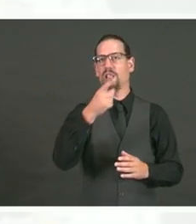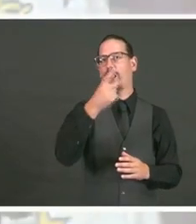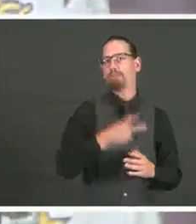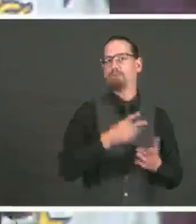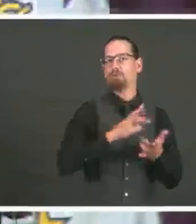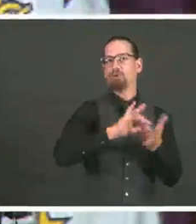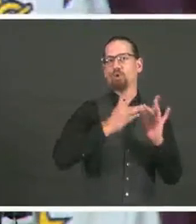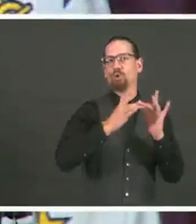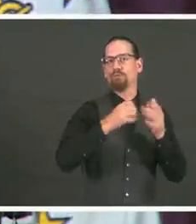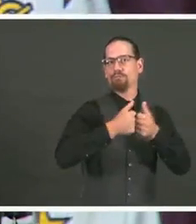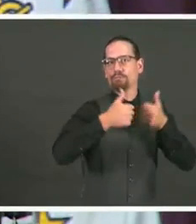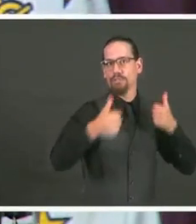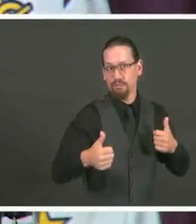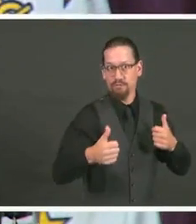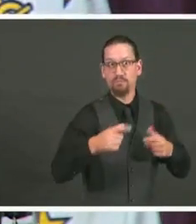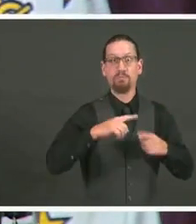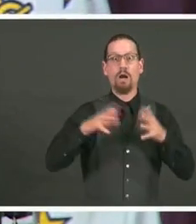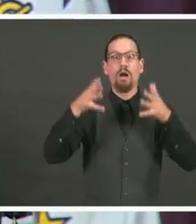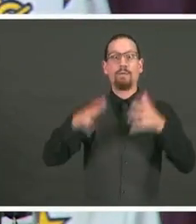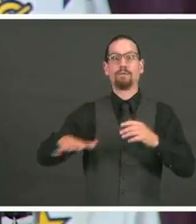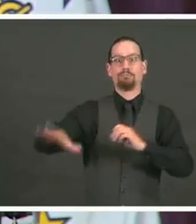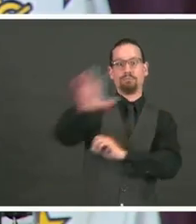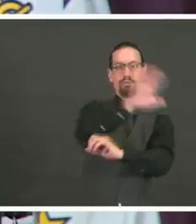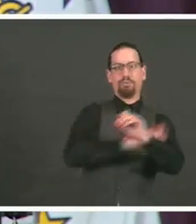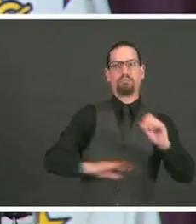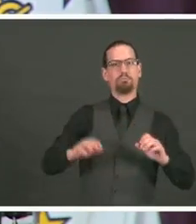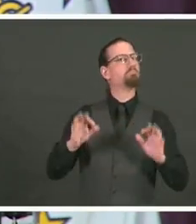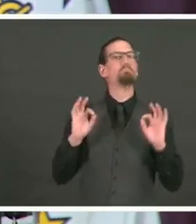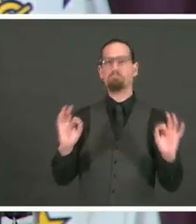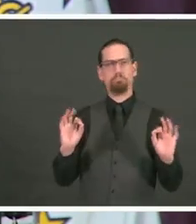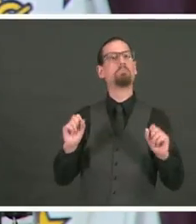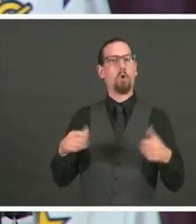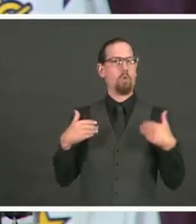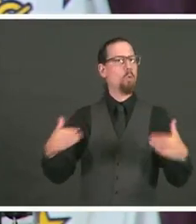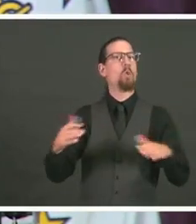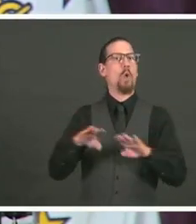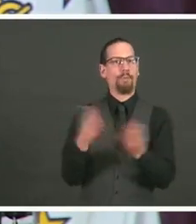All of the reopening plans are posted at